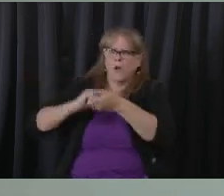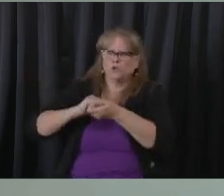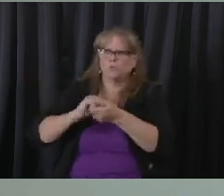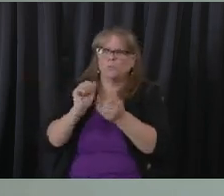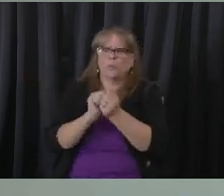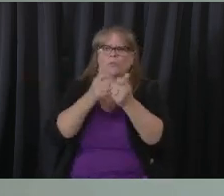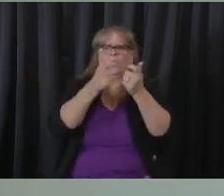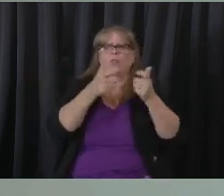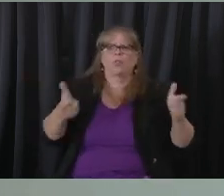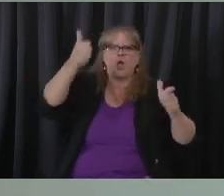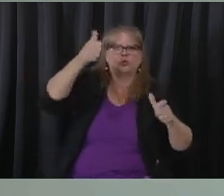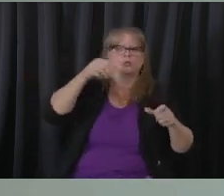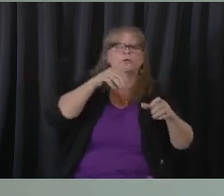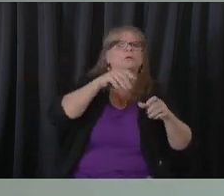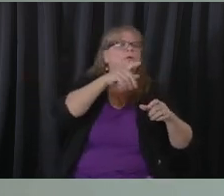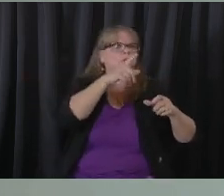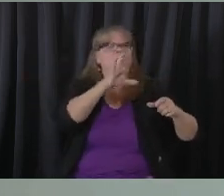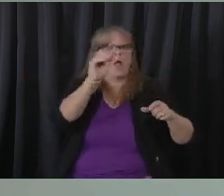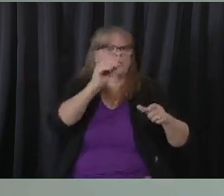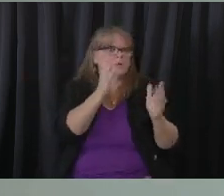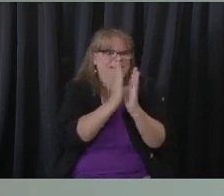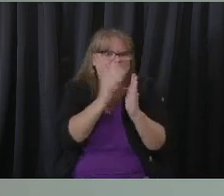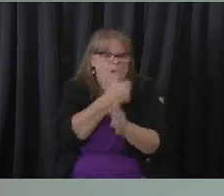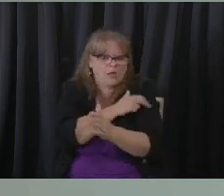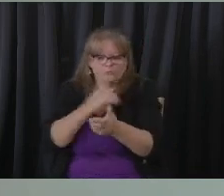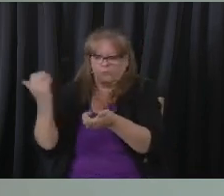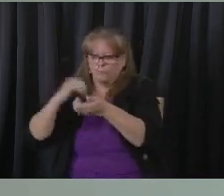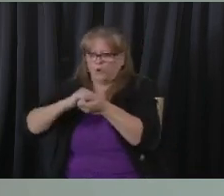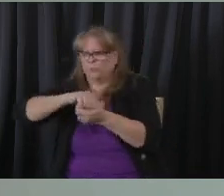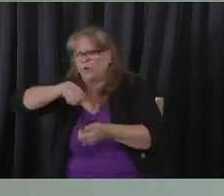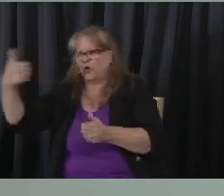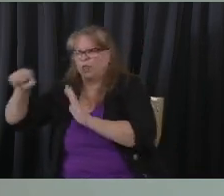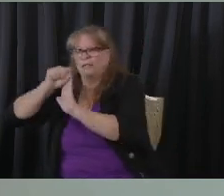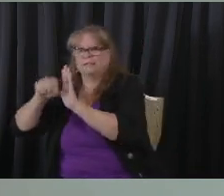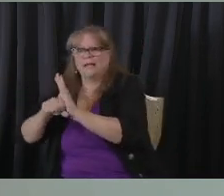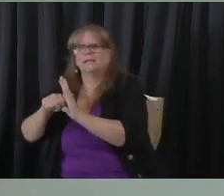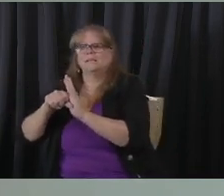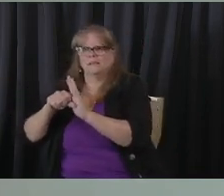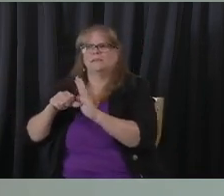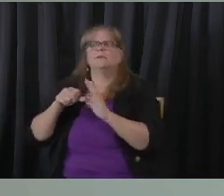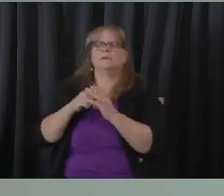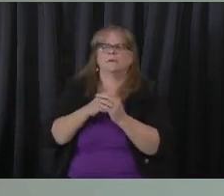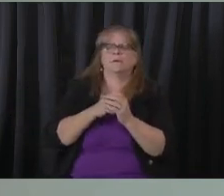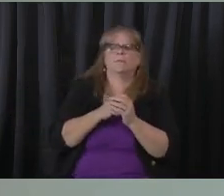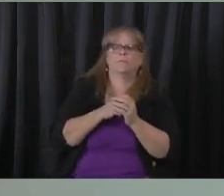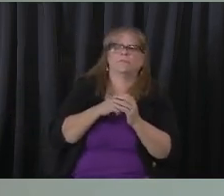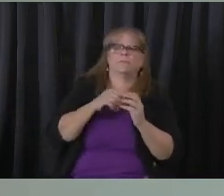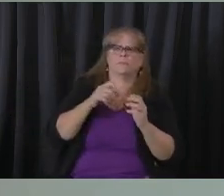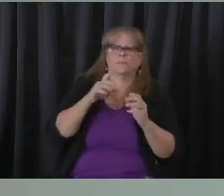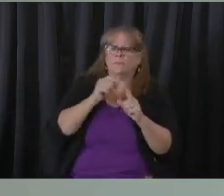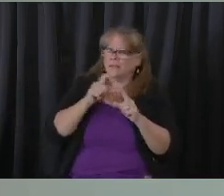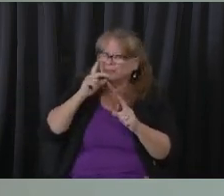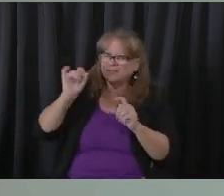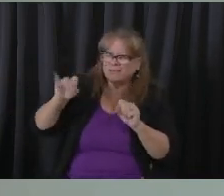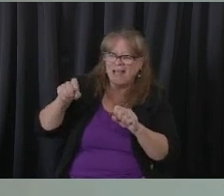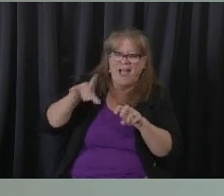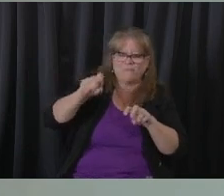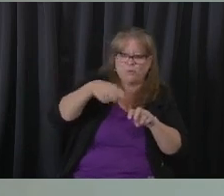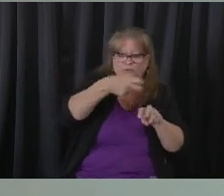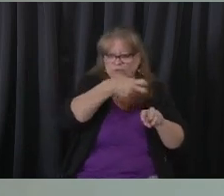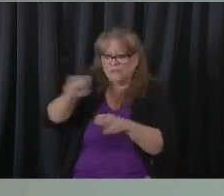rural hospitals have facilities that they can refer patients to, transfer patients to, and we are working closely with our local public